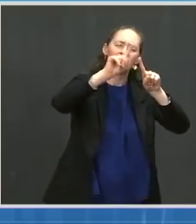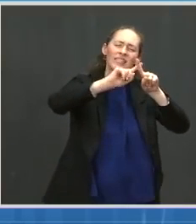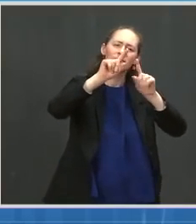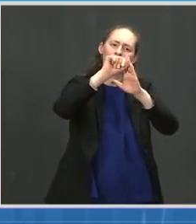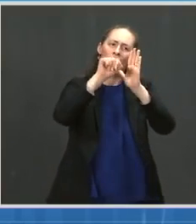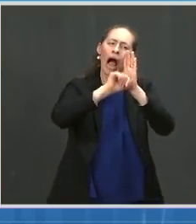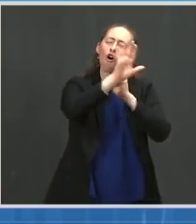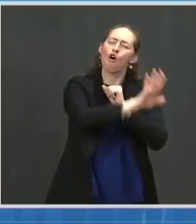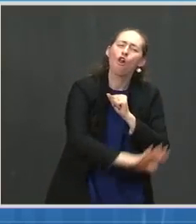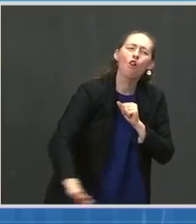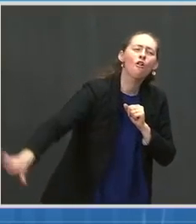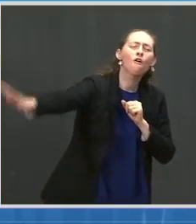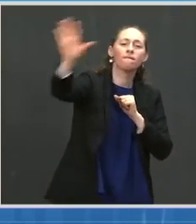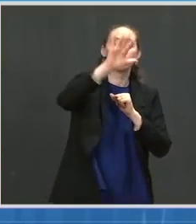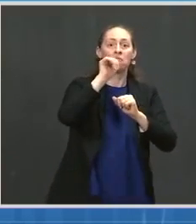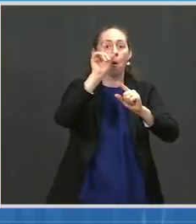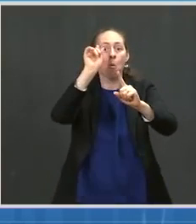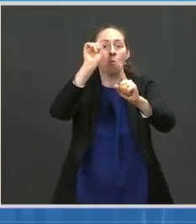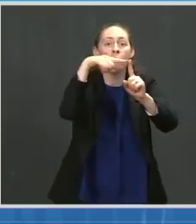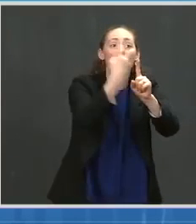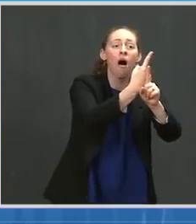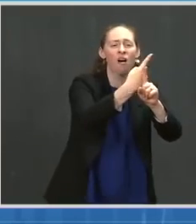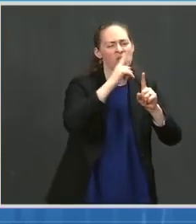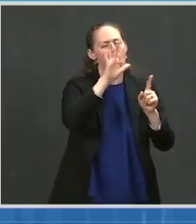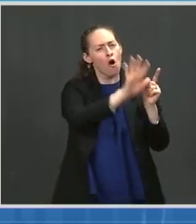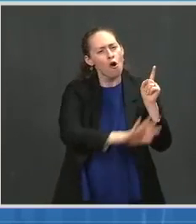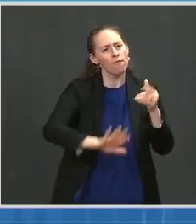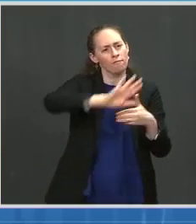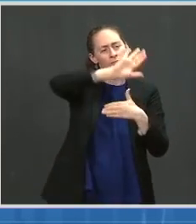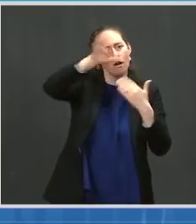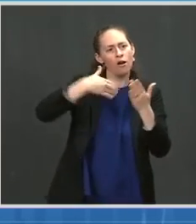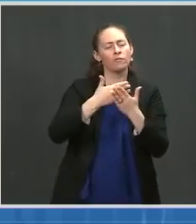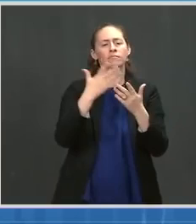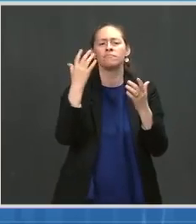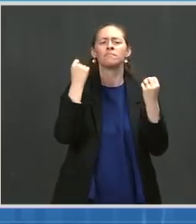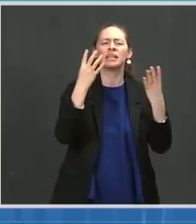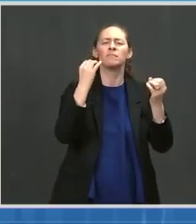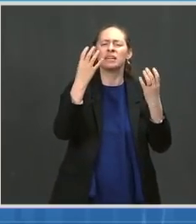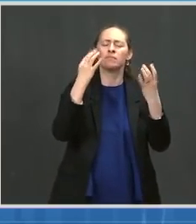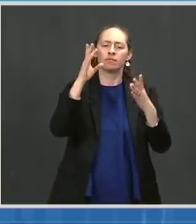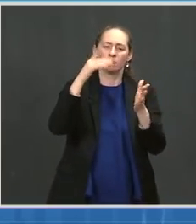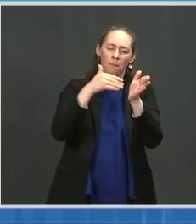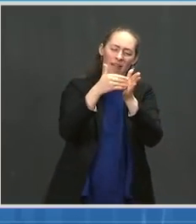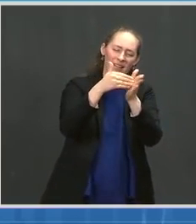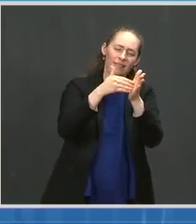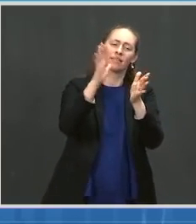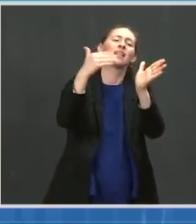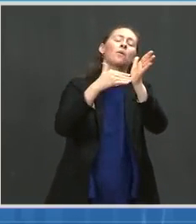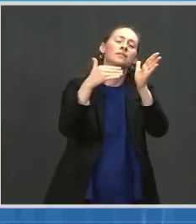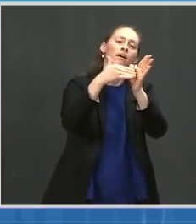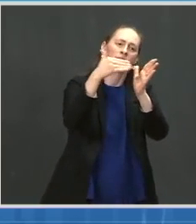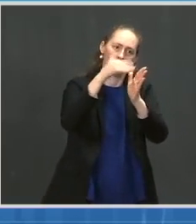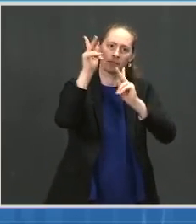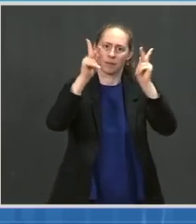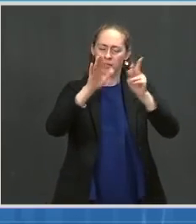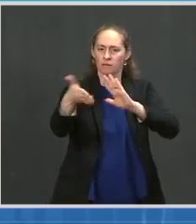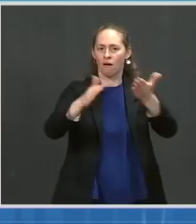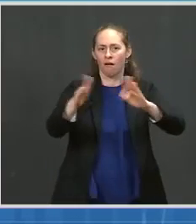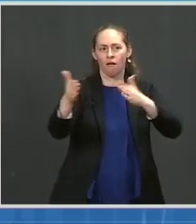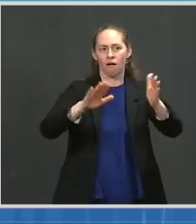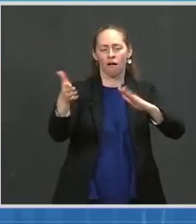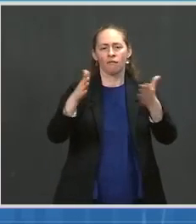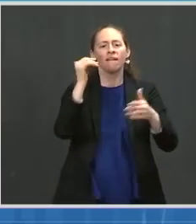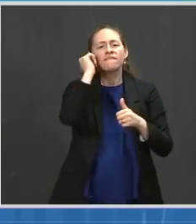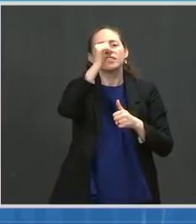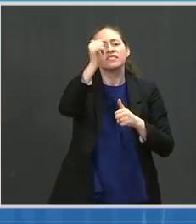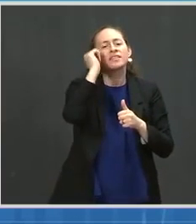hard. Thousands of people, hundreds of thousands of people have died, and more are dying each day.